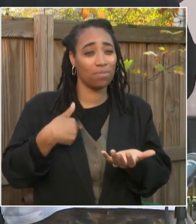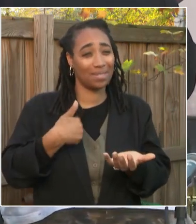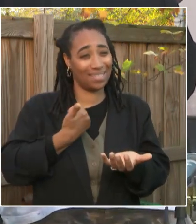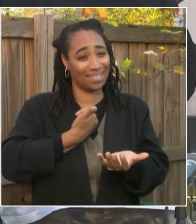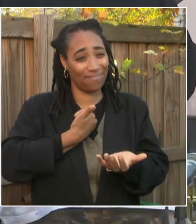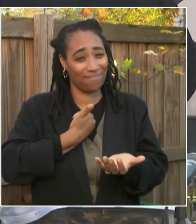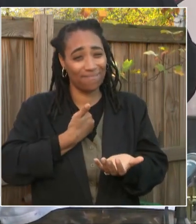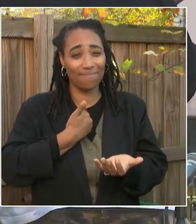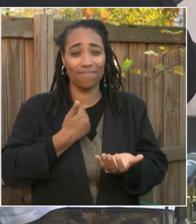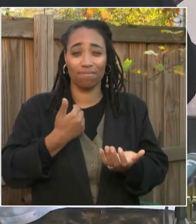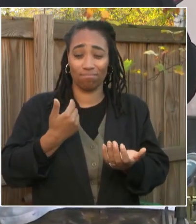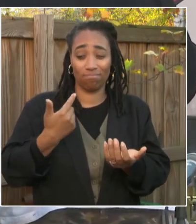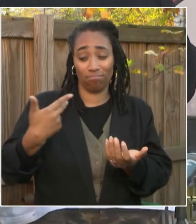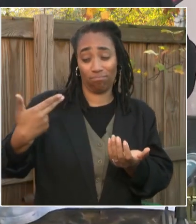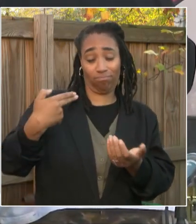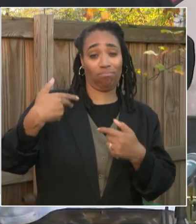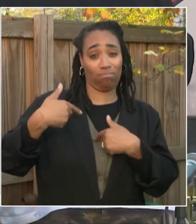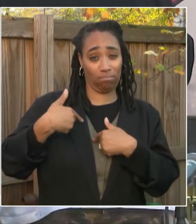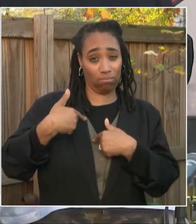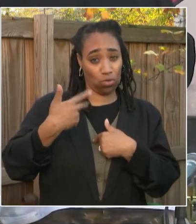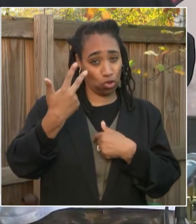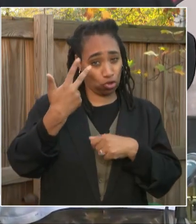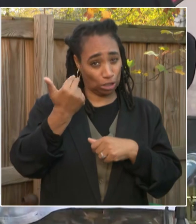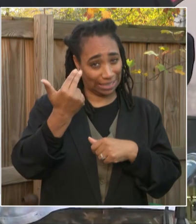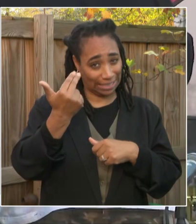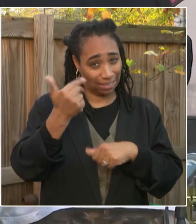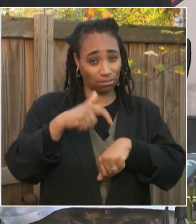penitentiary. I can still tell my story to the